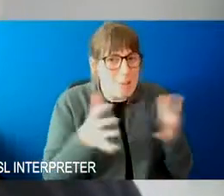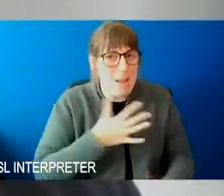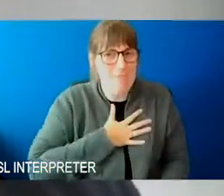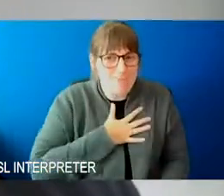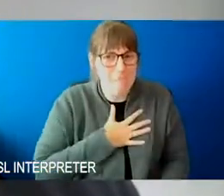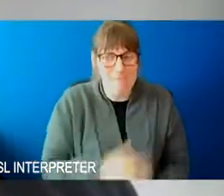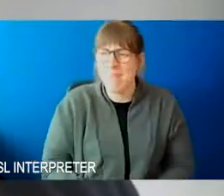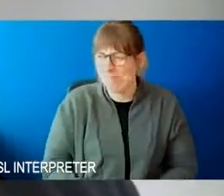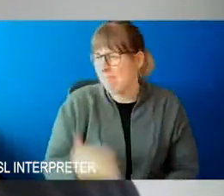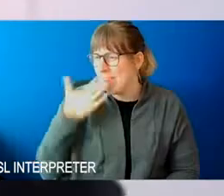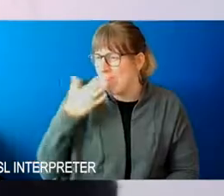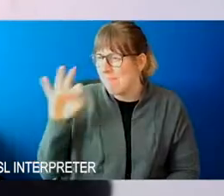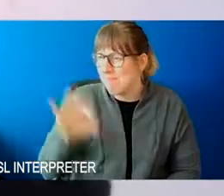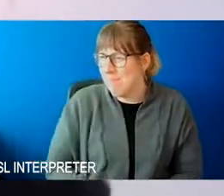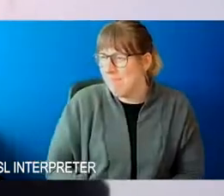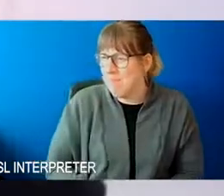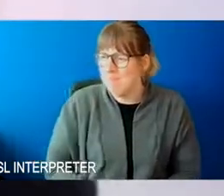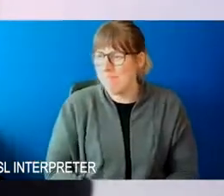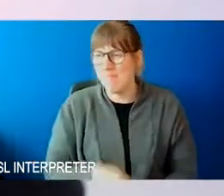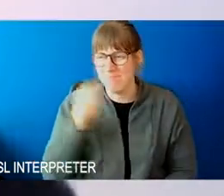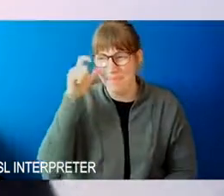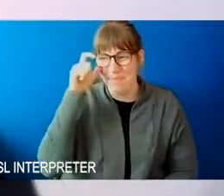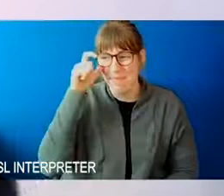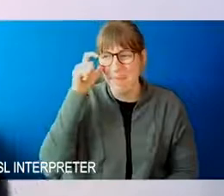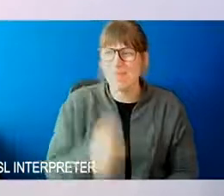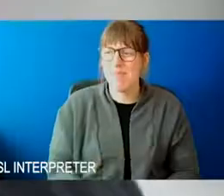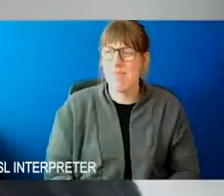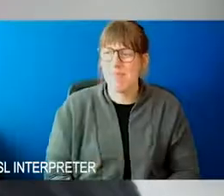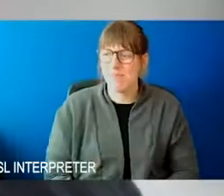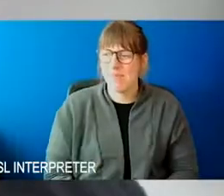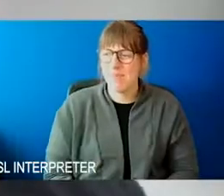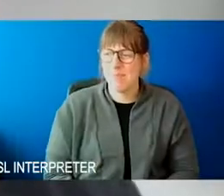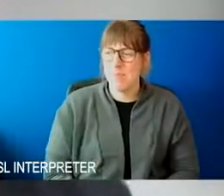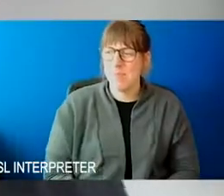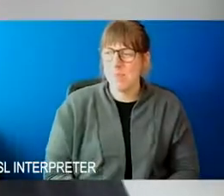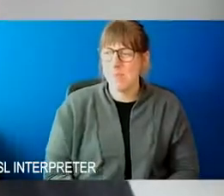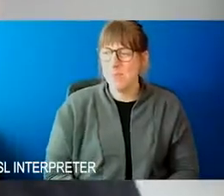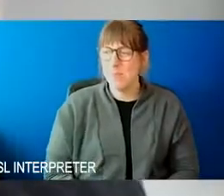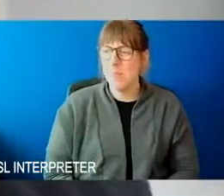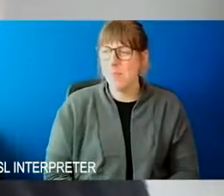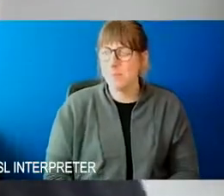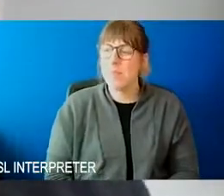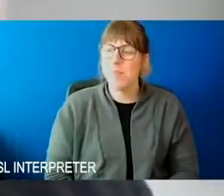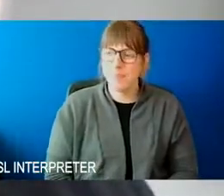with us today. Thank you. Thanks a lot. Thank you, Mariepierre.